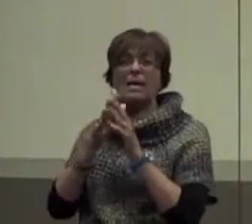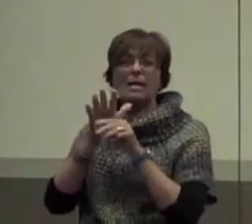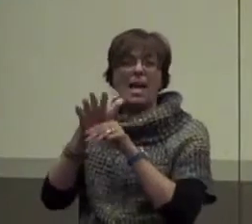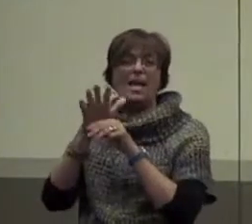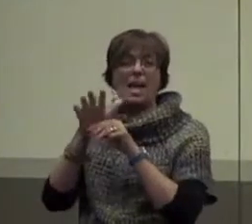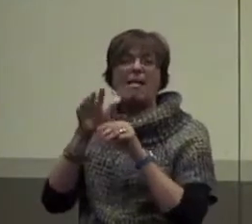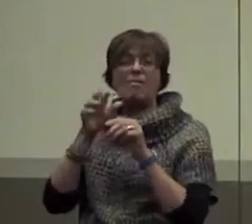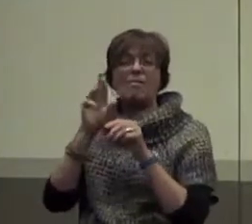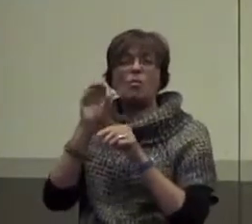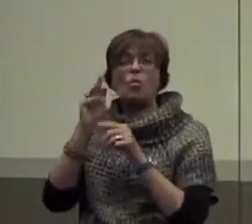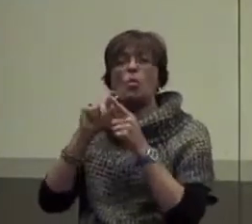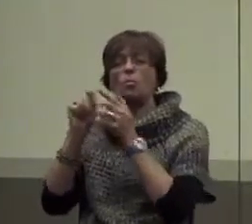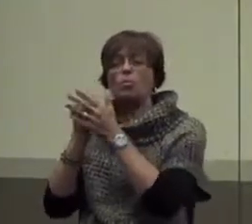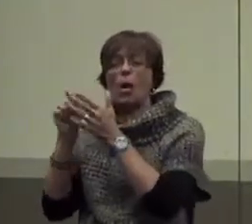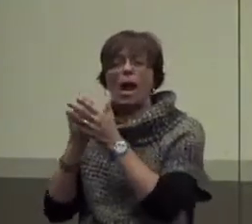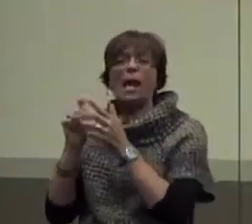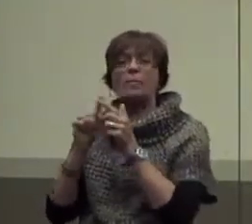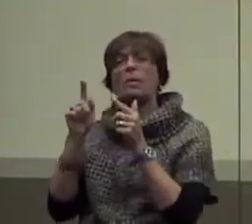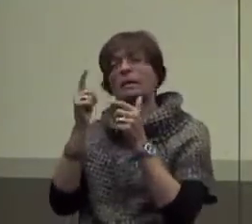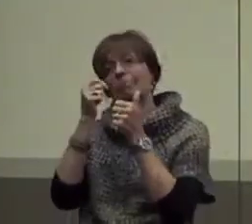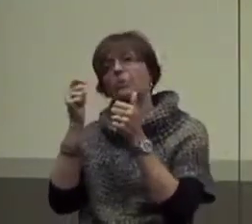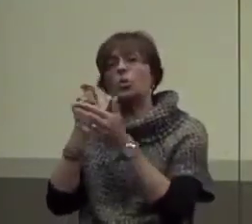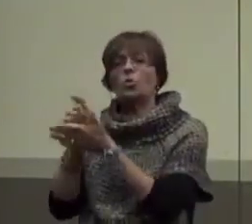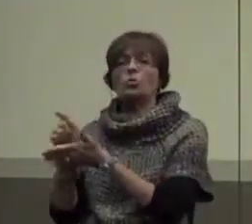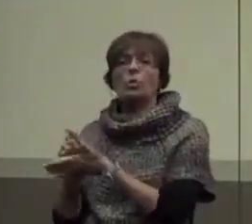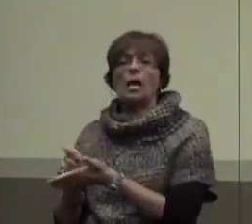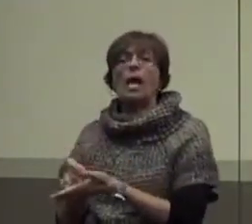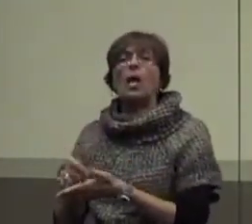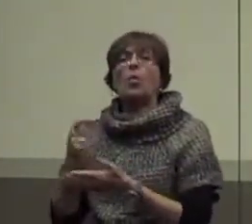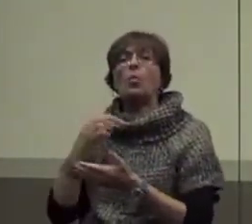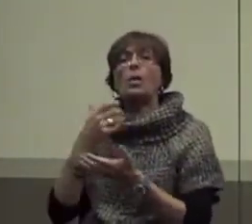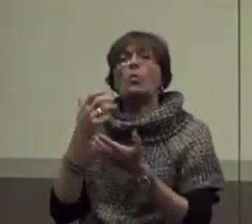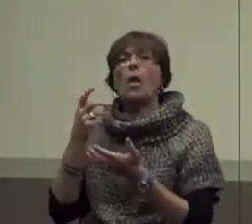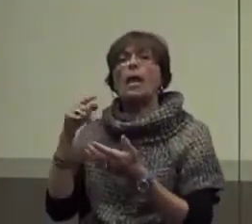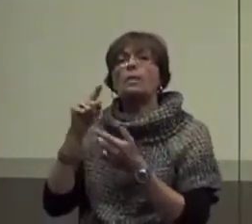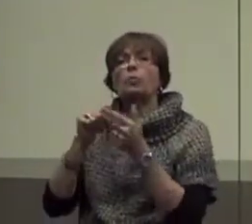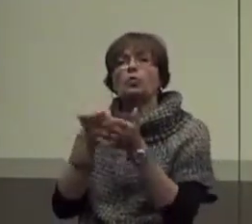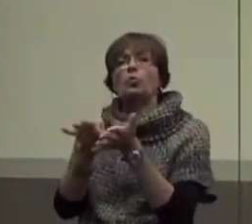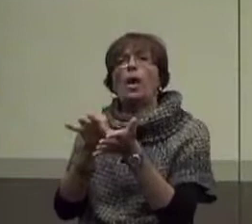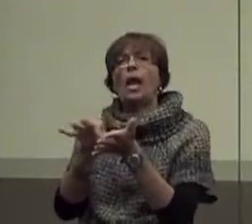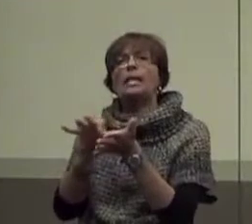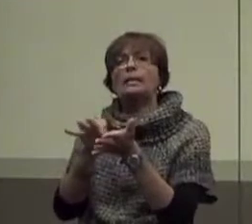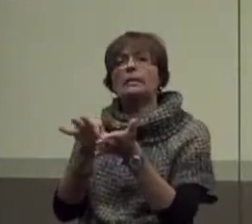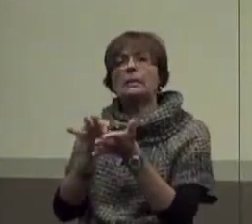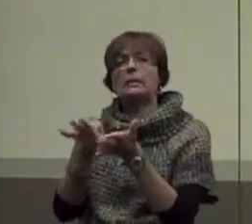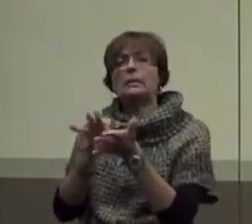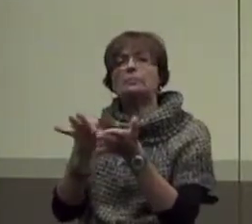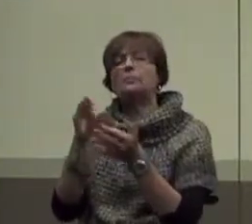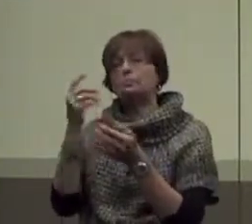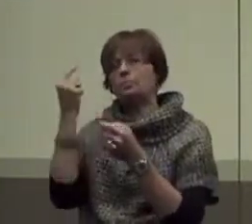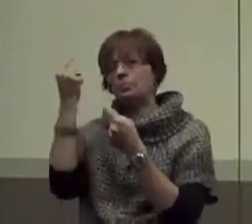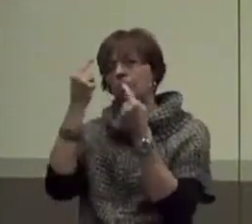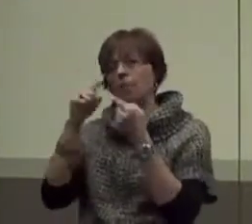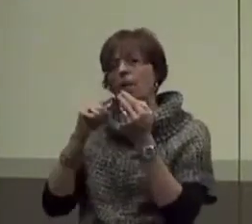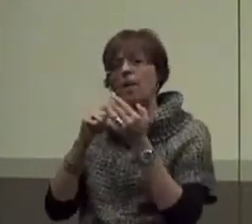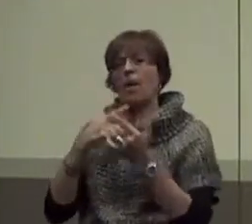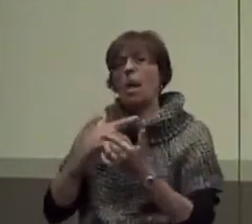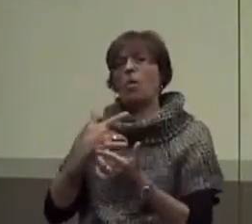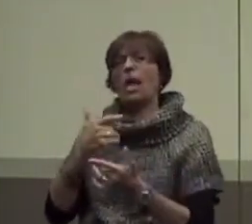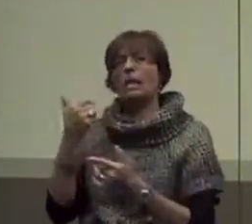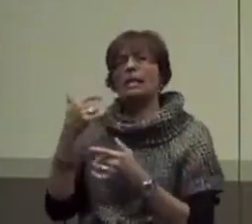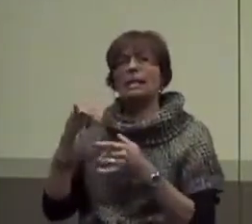that you'll get down your notes in your own way, okay? We definitely want them to rate. I want to think about how likely